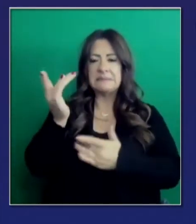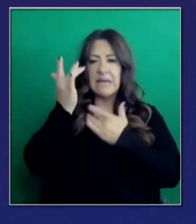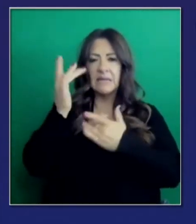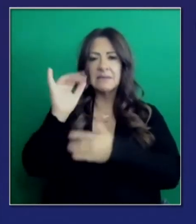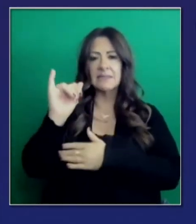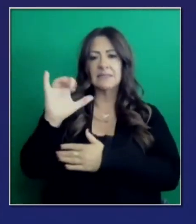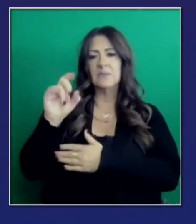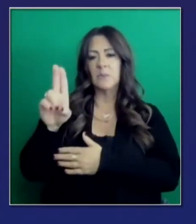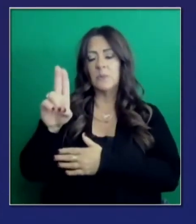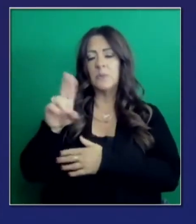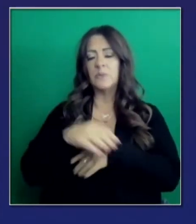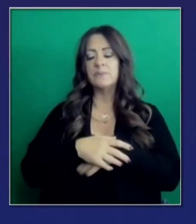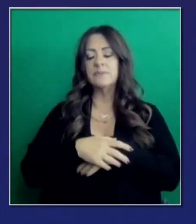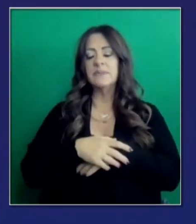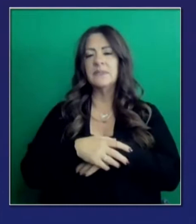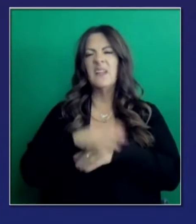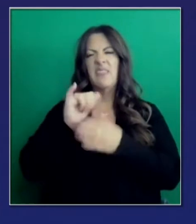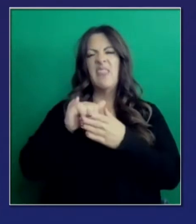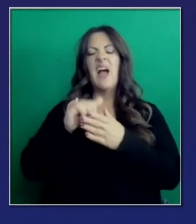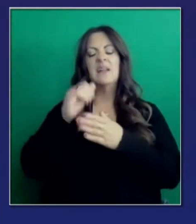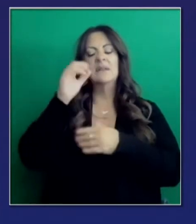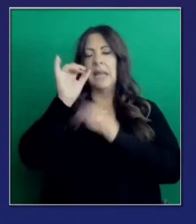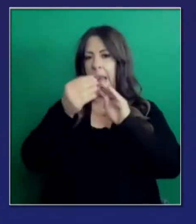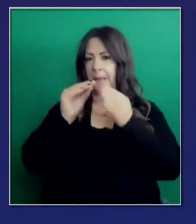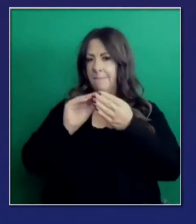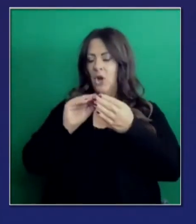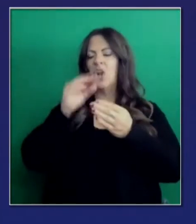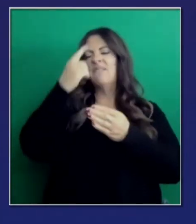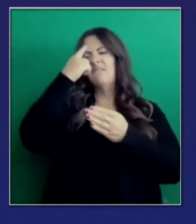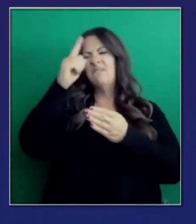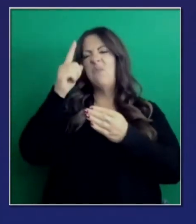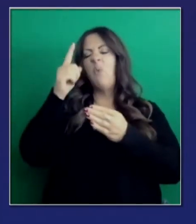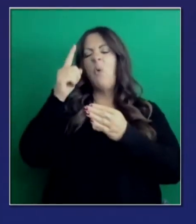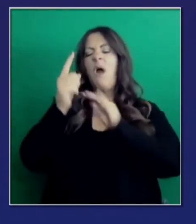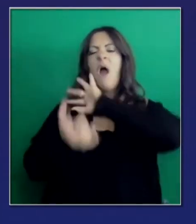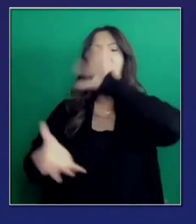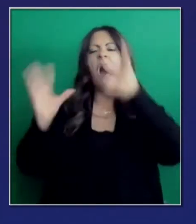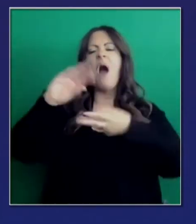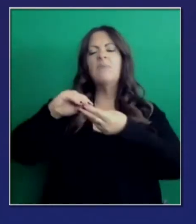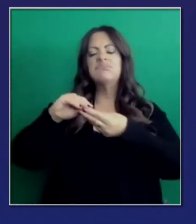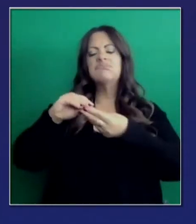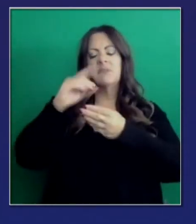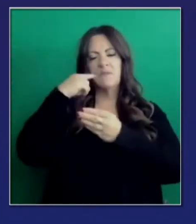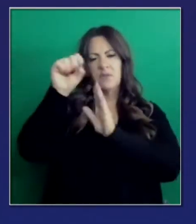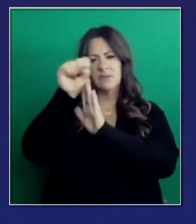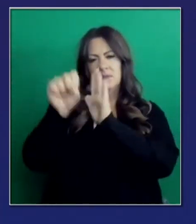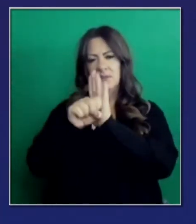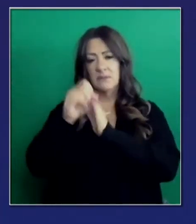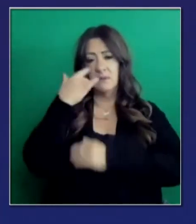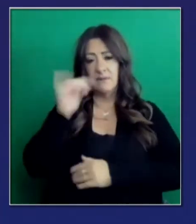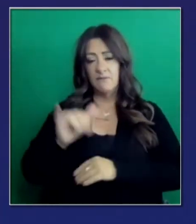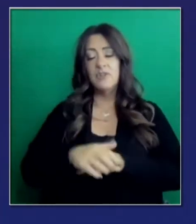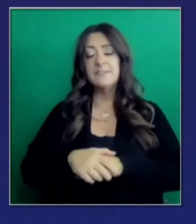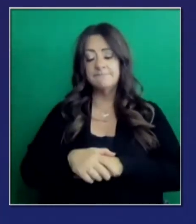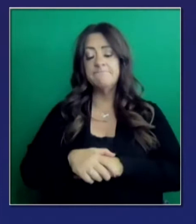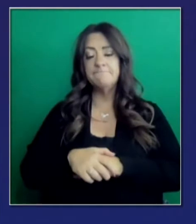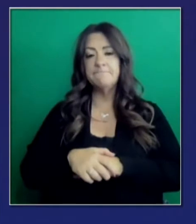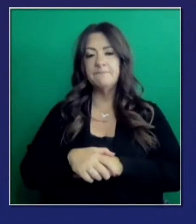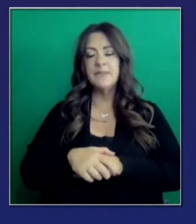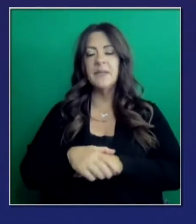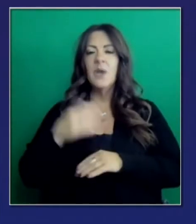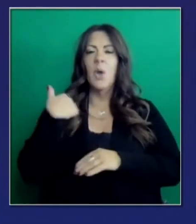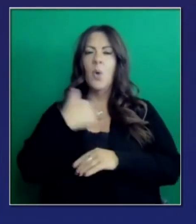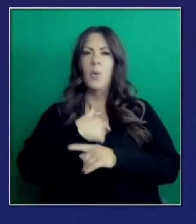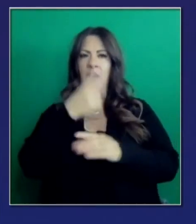remind everybody, this is statewide data. Each region's a little bit different, but we are in a position projecting 4 weeks